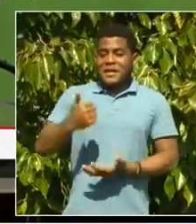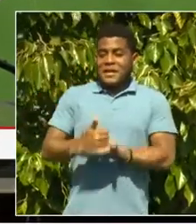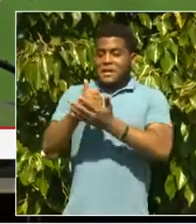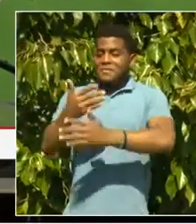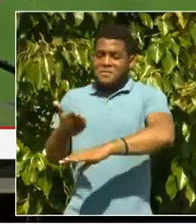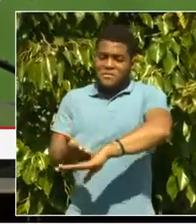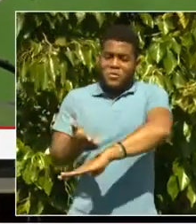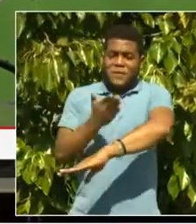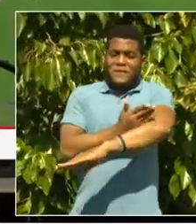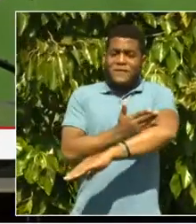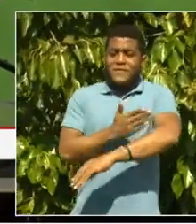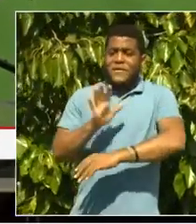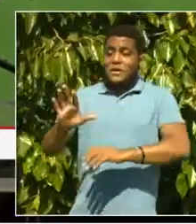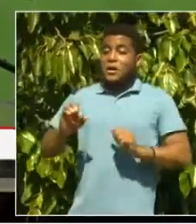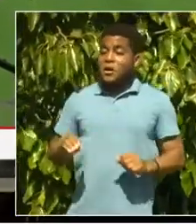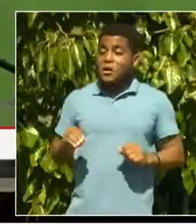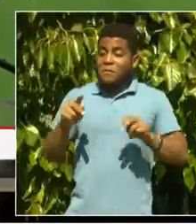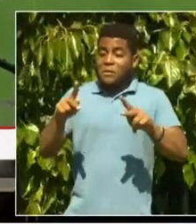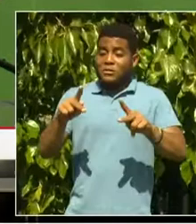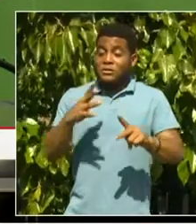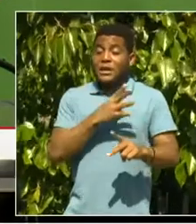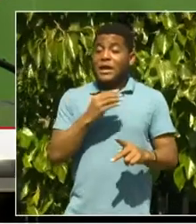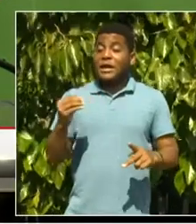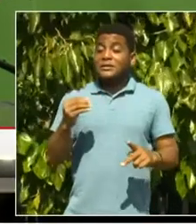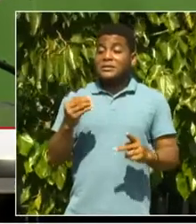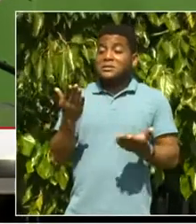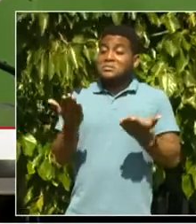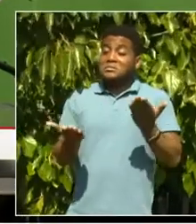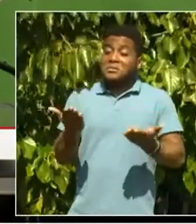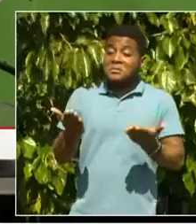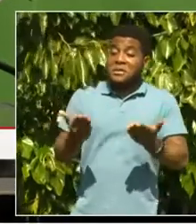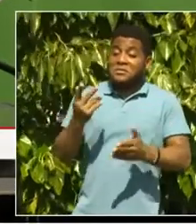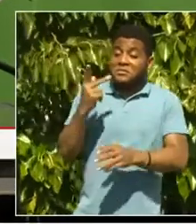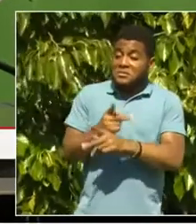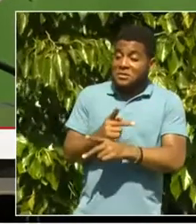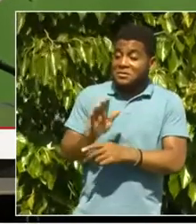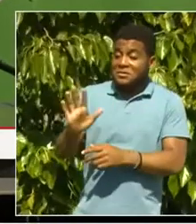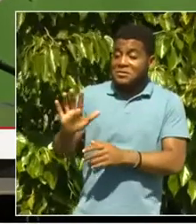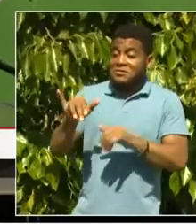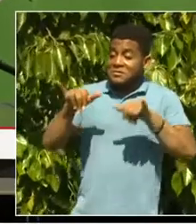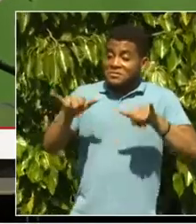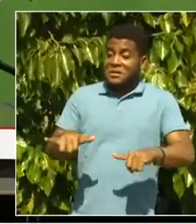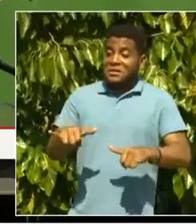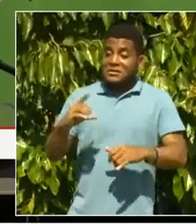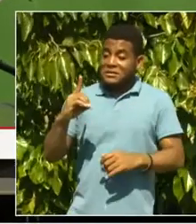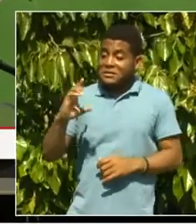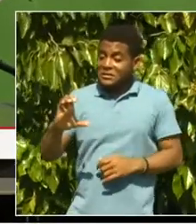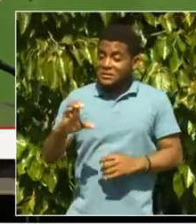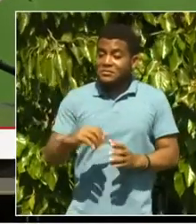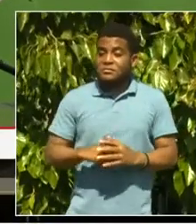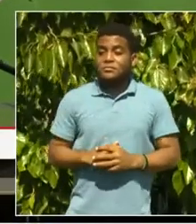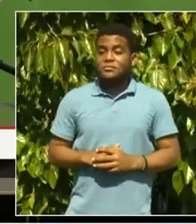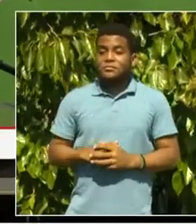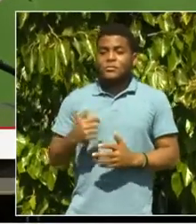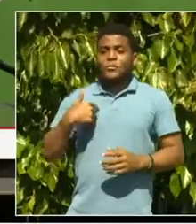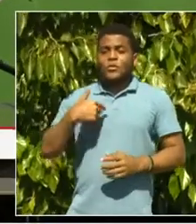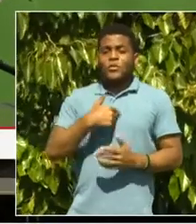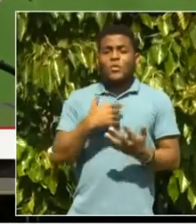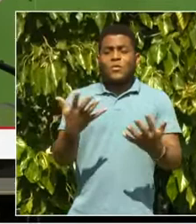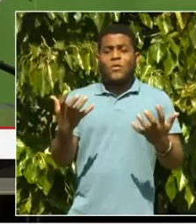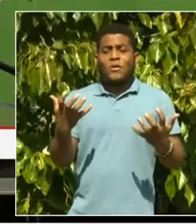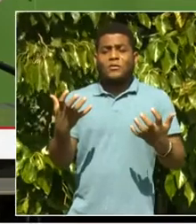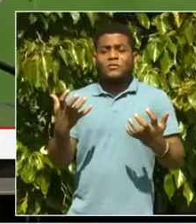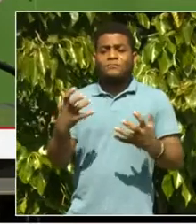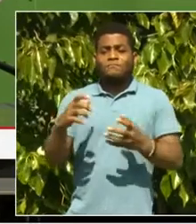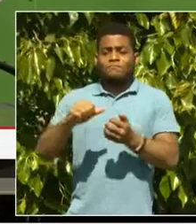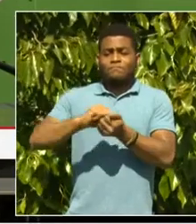they will live in the district. The thing that we have to do is wipe out the disparity between a white